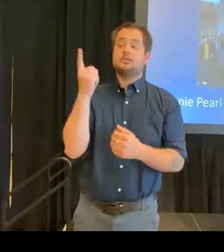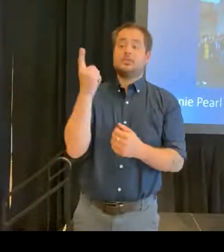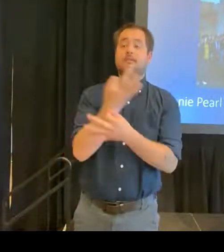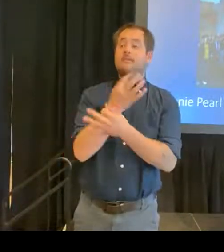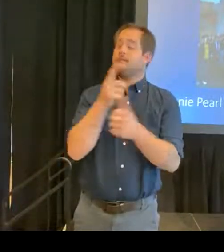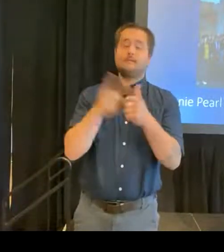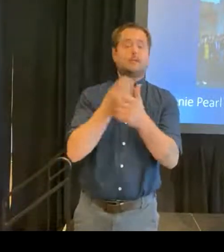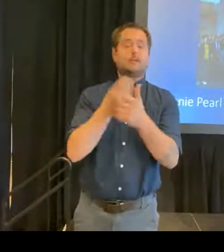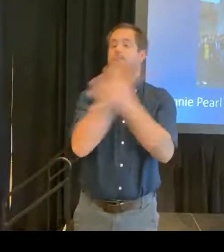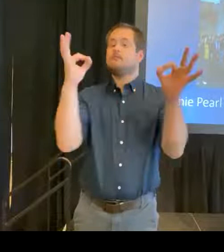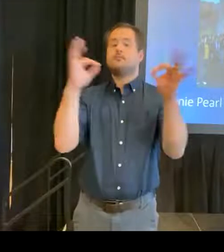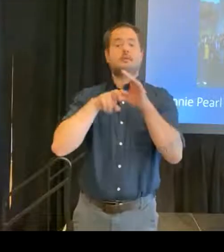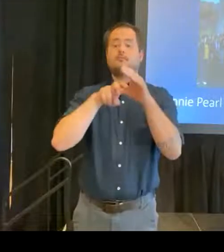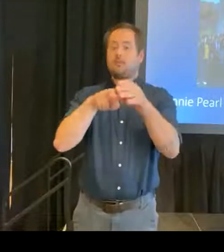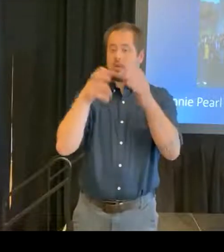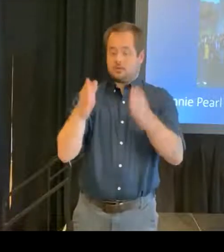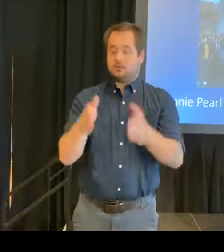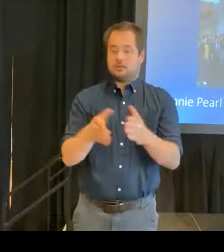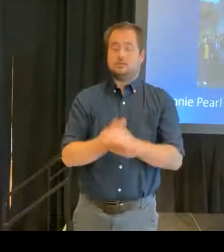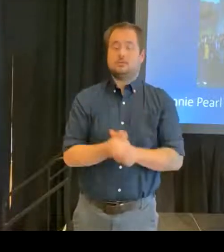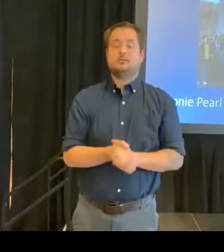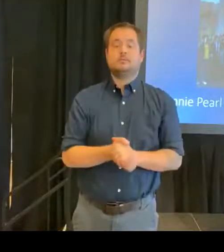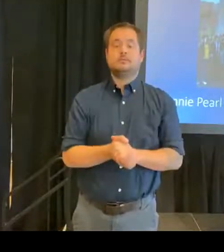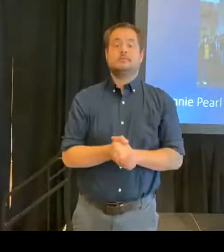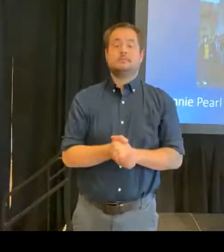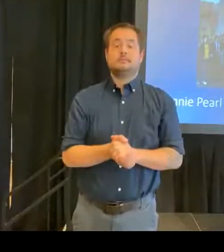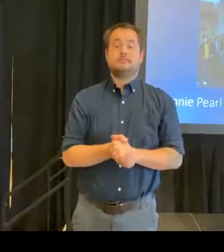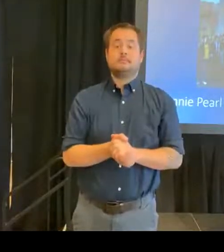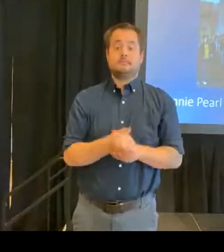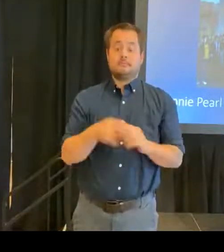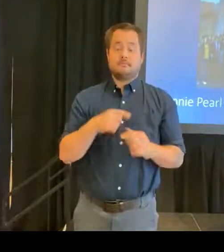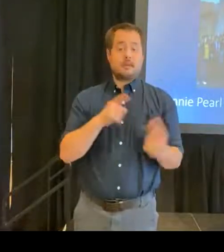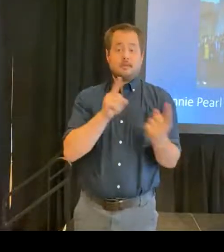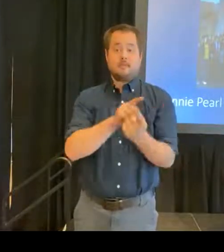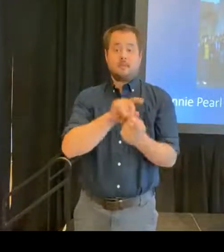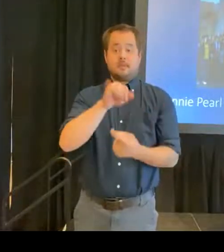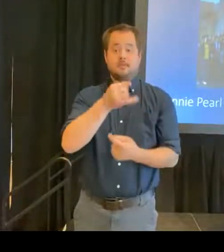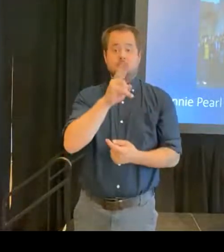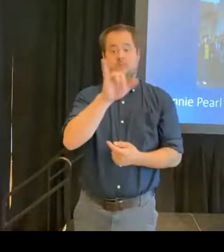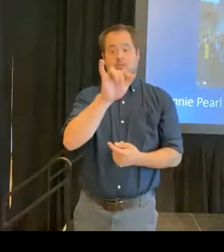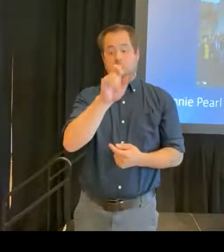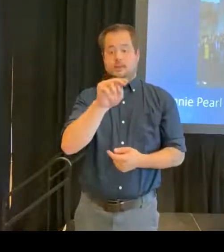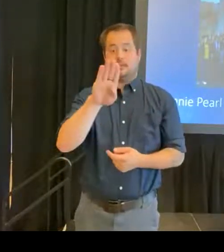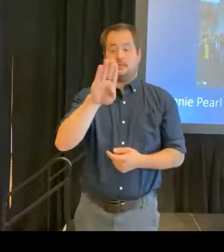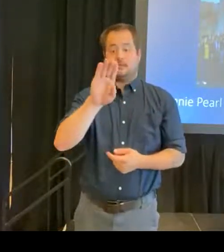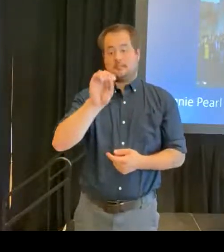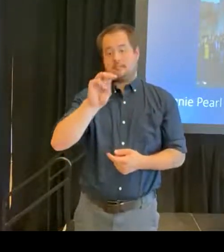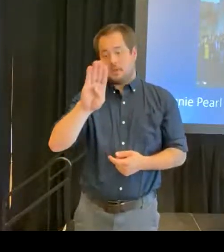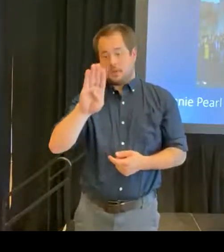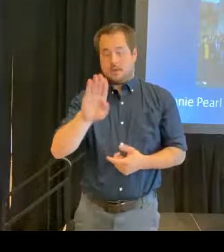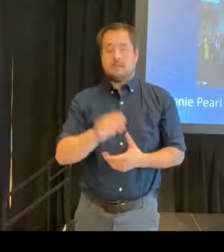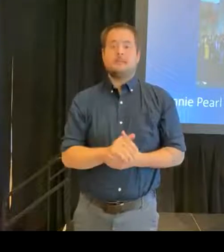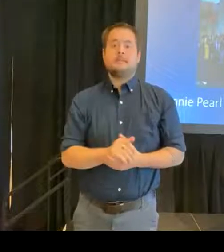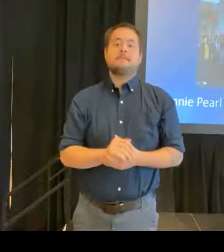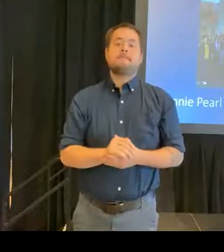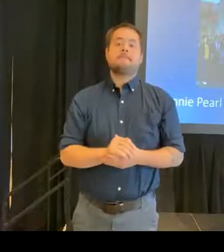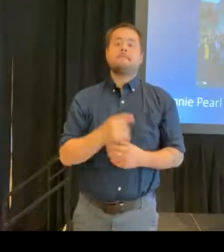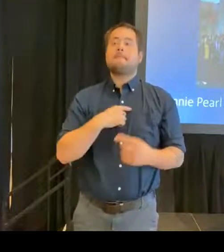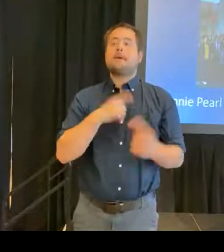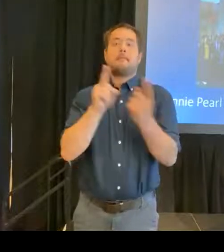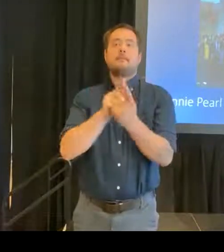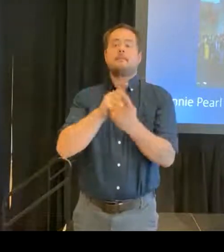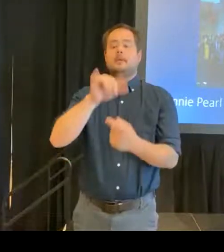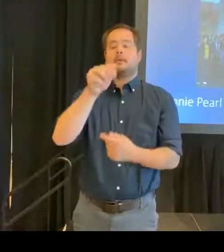of the first freedom riders. I met Julian Bond. I met